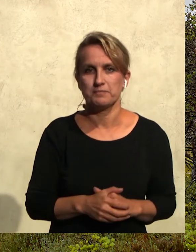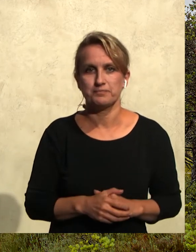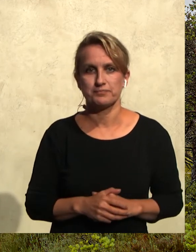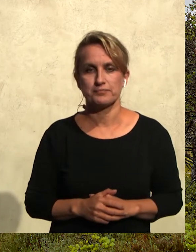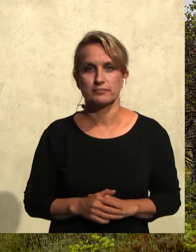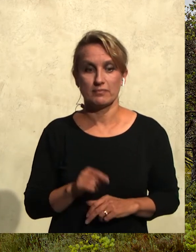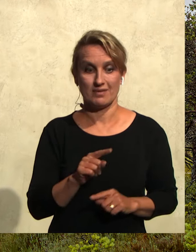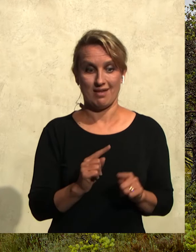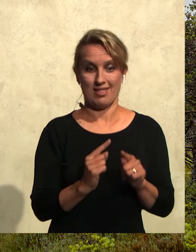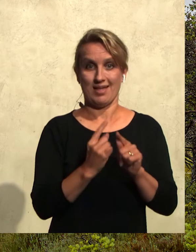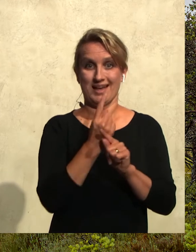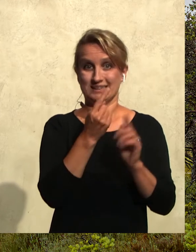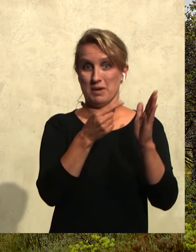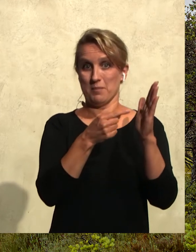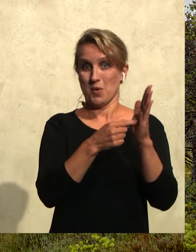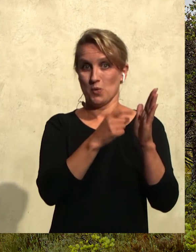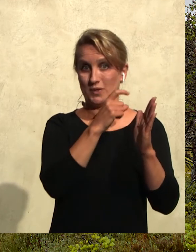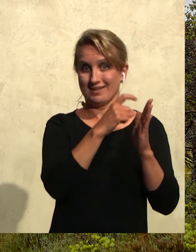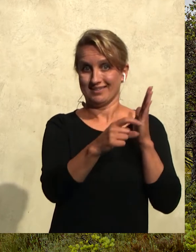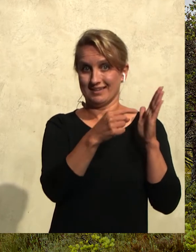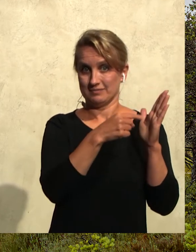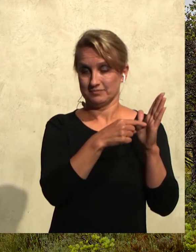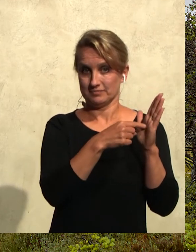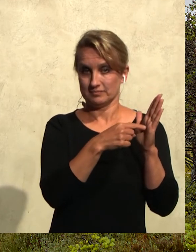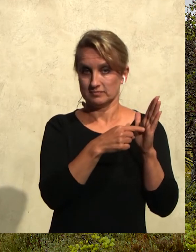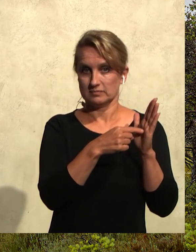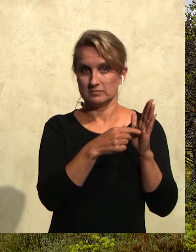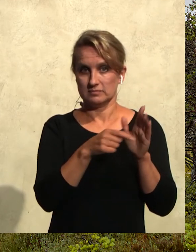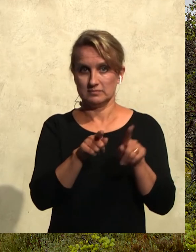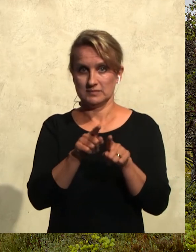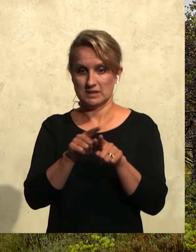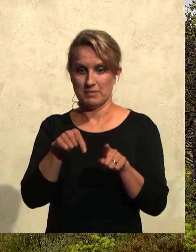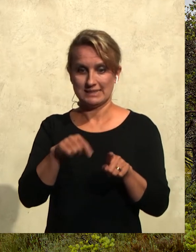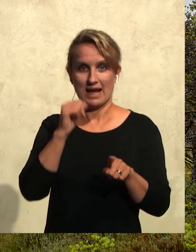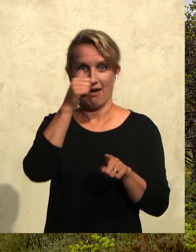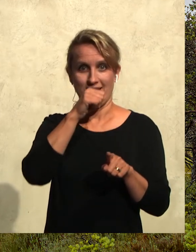discourse of this conference, which is that it's not just about the